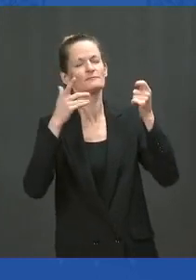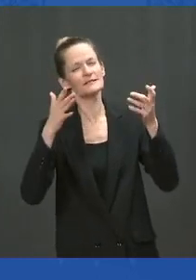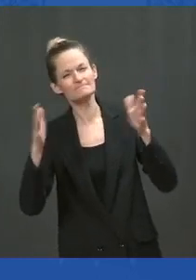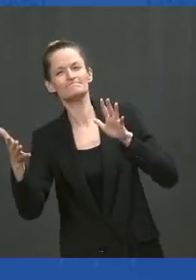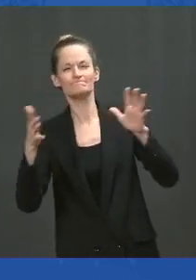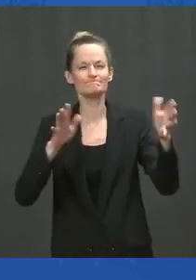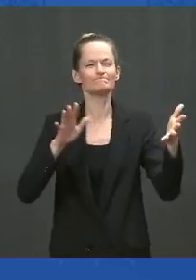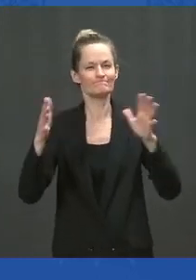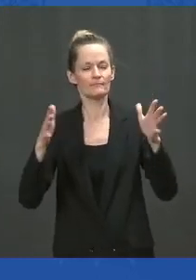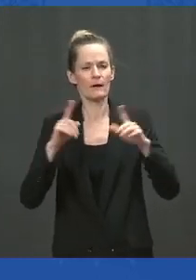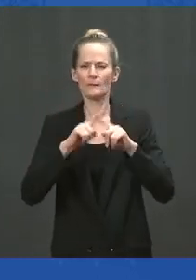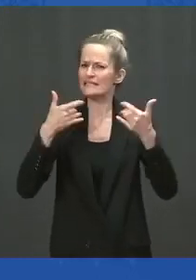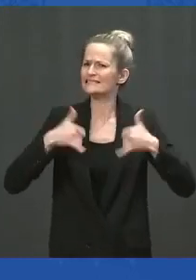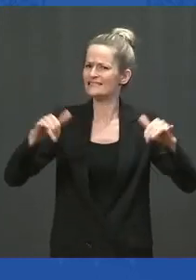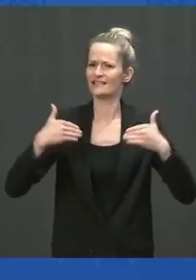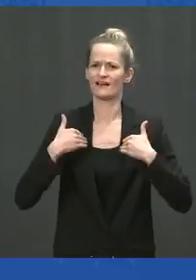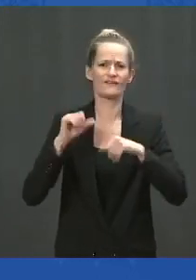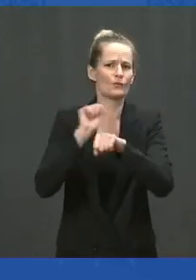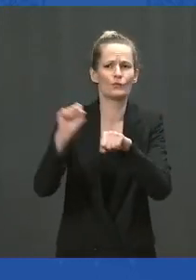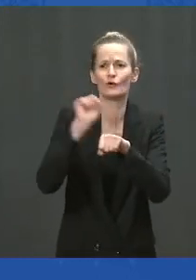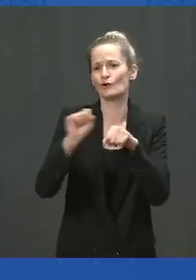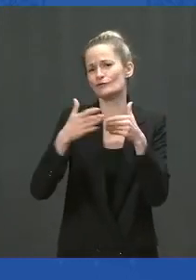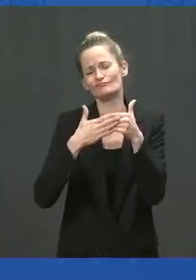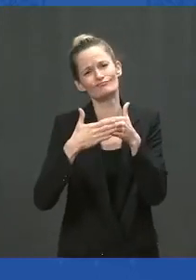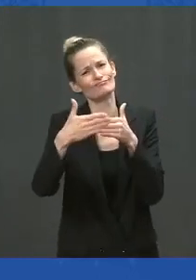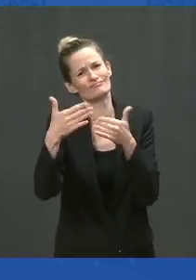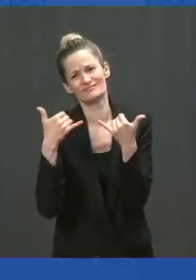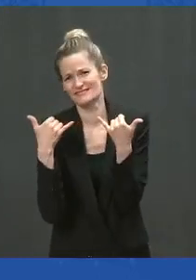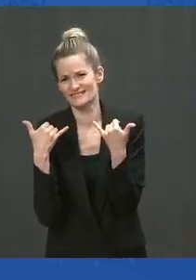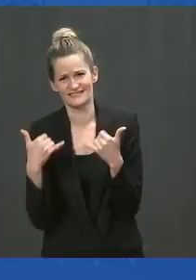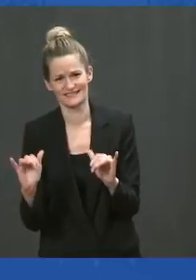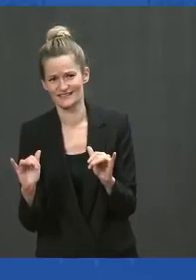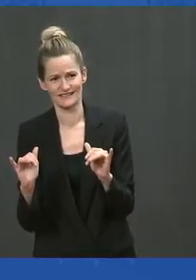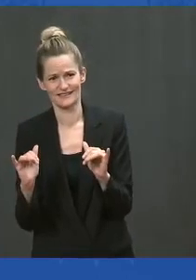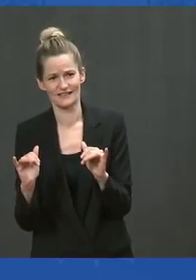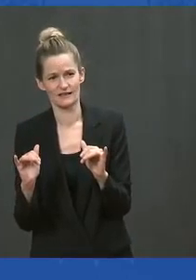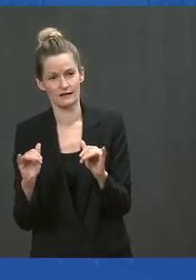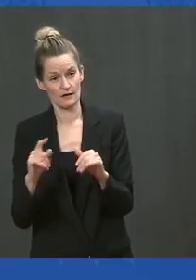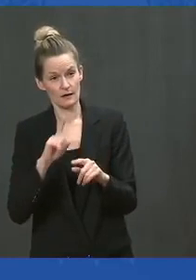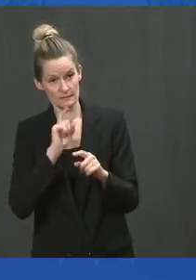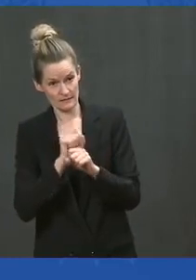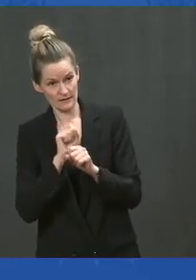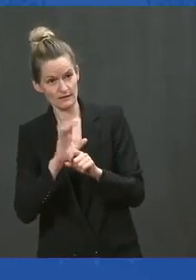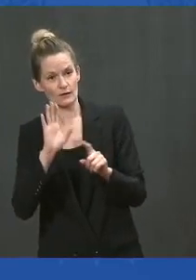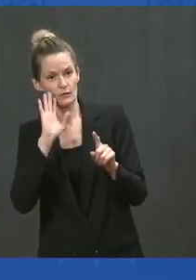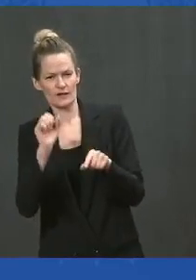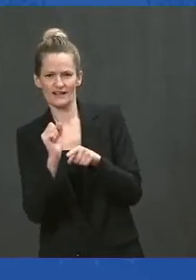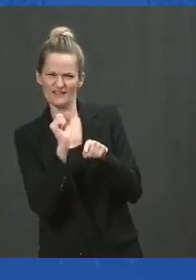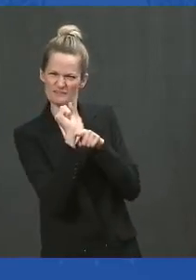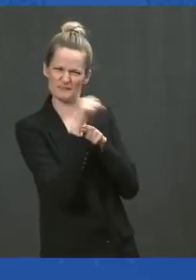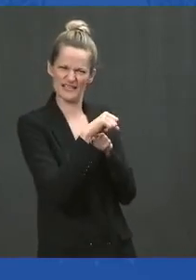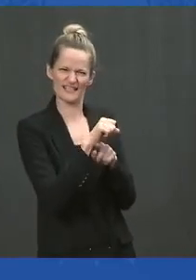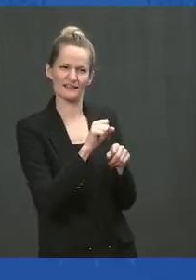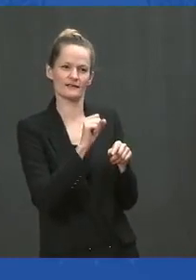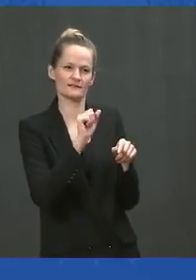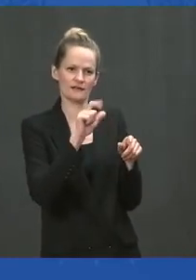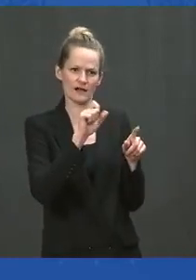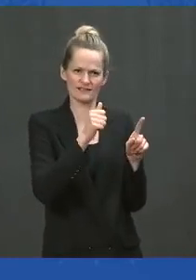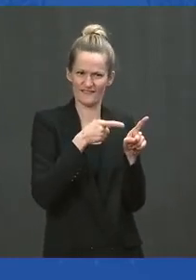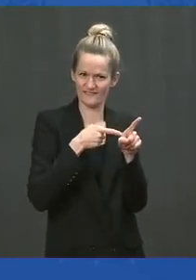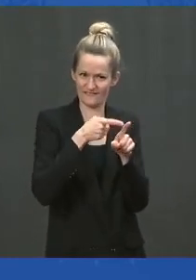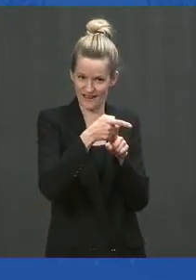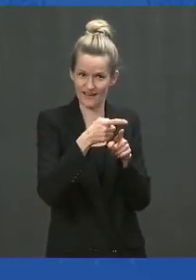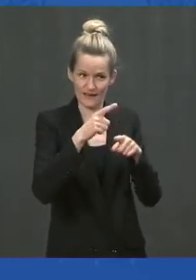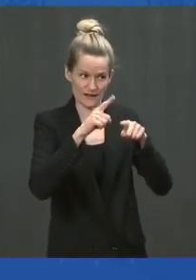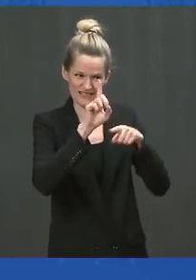both to beat the Delta variant and to continue our advance of economic recovery. We all know what it starts